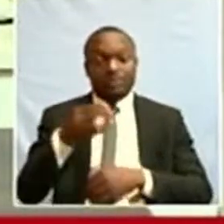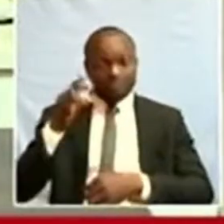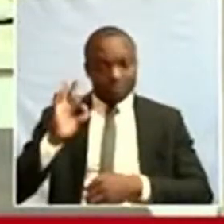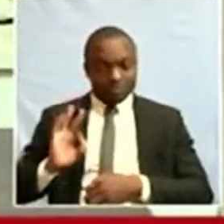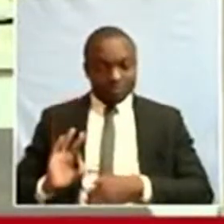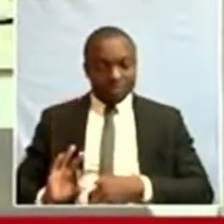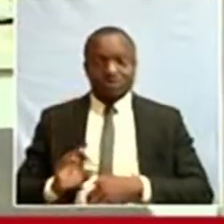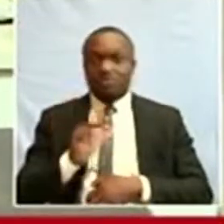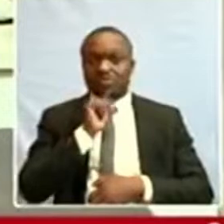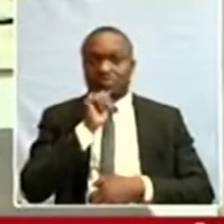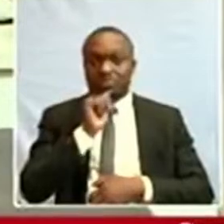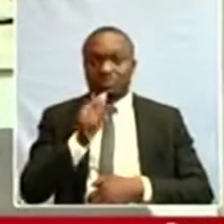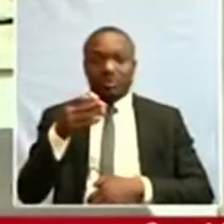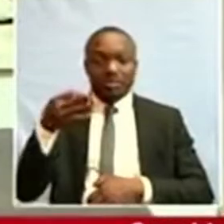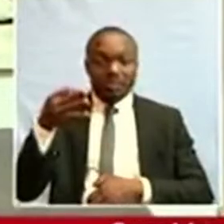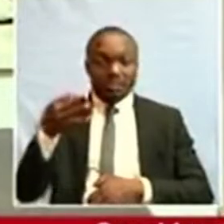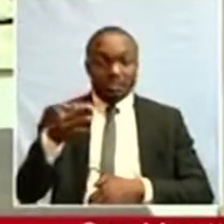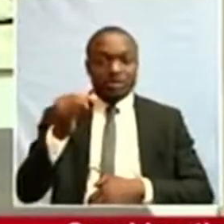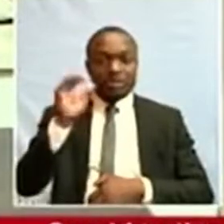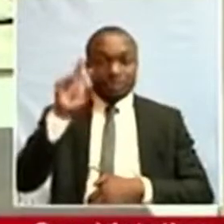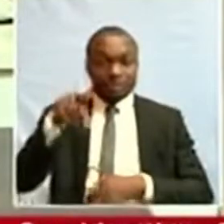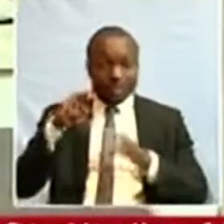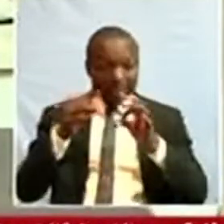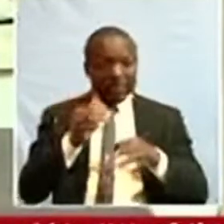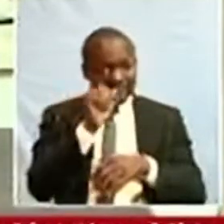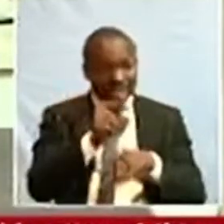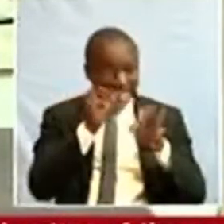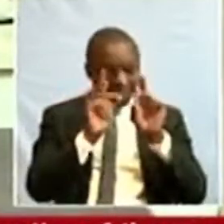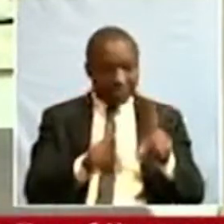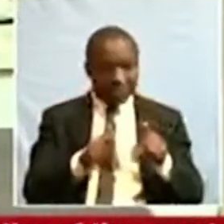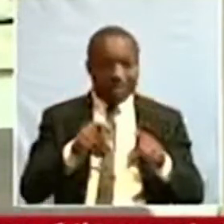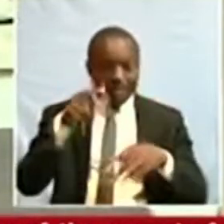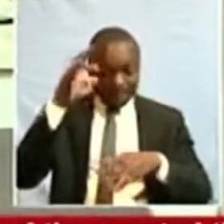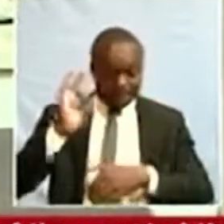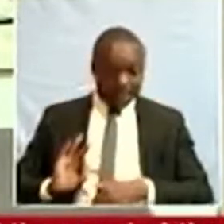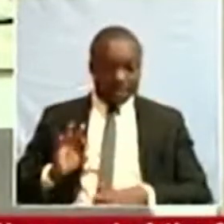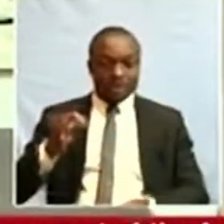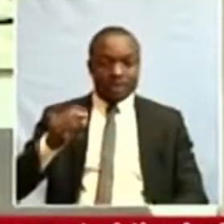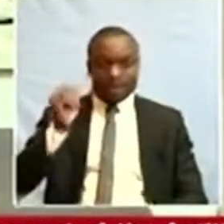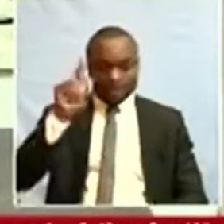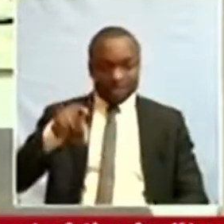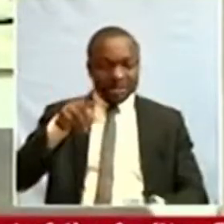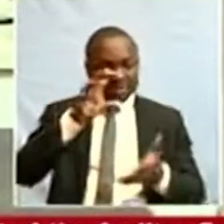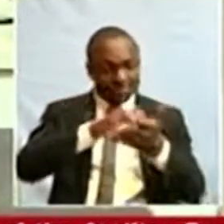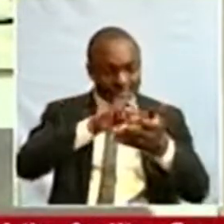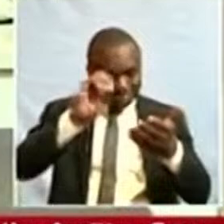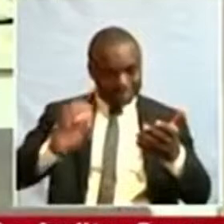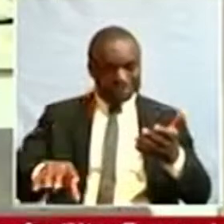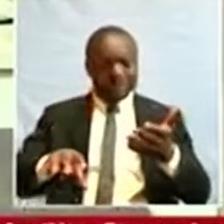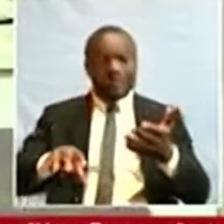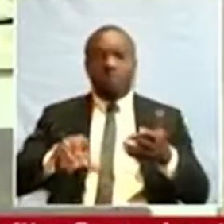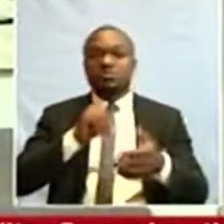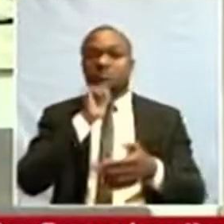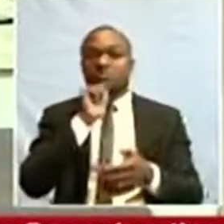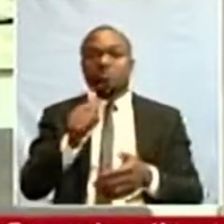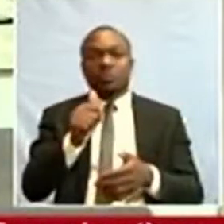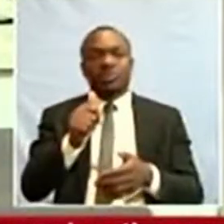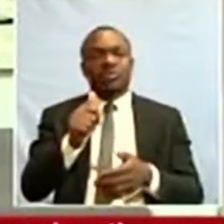on FISIP. If they are on FISIP, then they are flagged accordingly and will therefore not